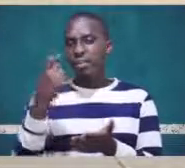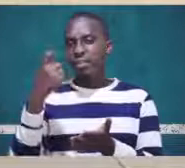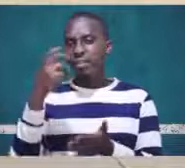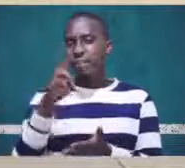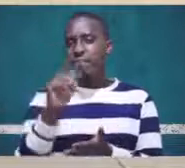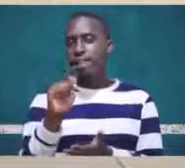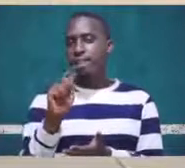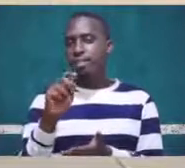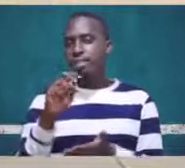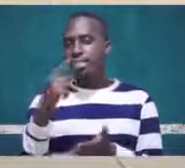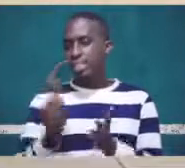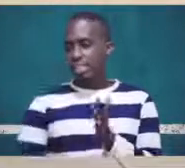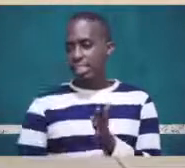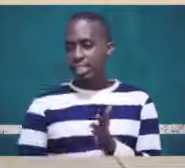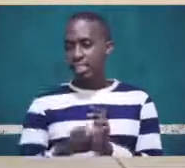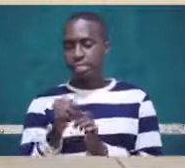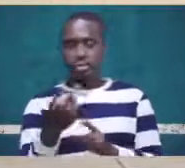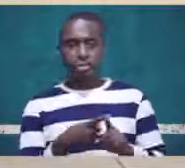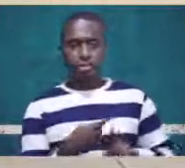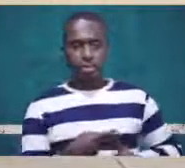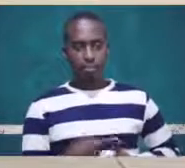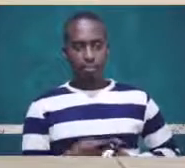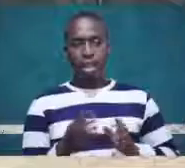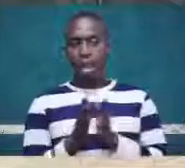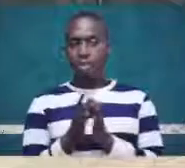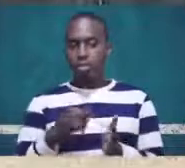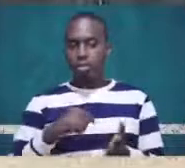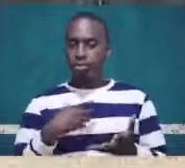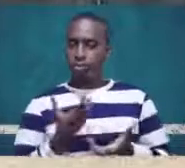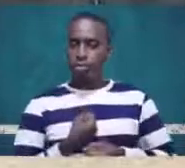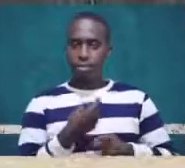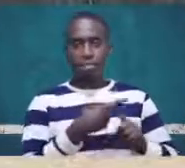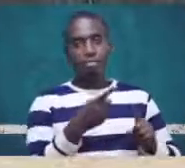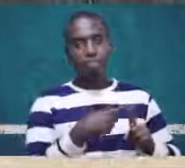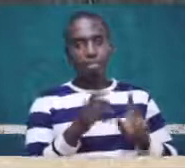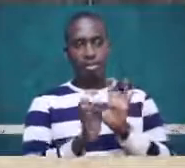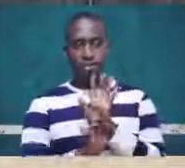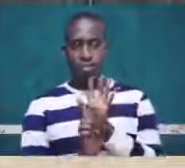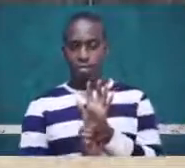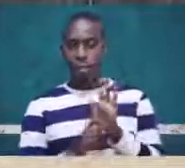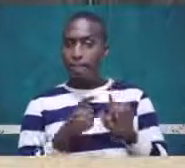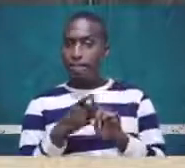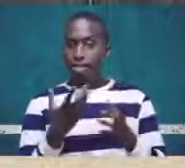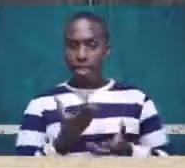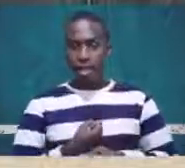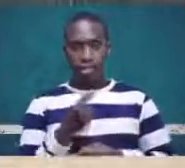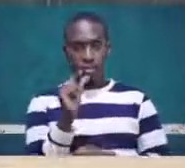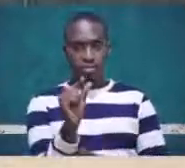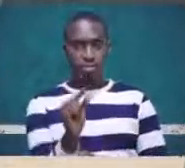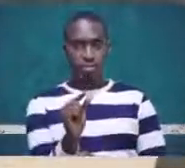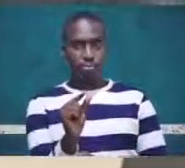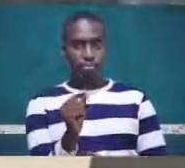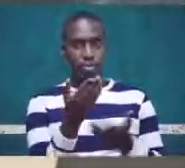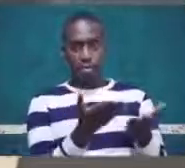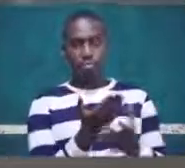value-added tax, and whatever. So we have so many different examples, but I have some few